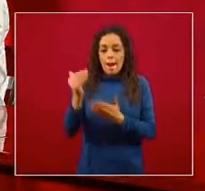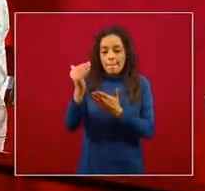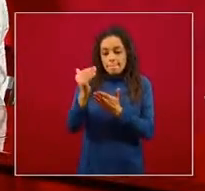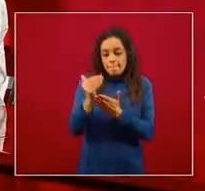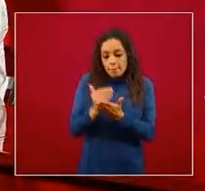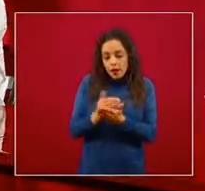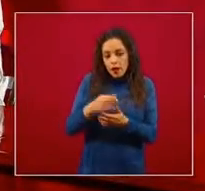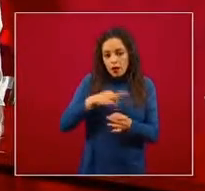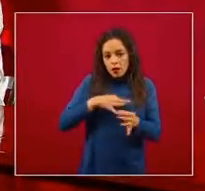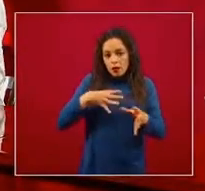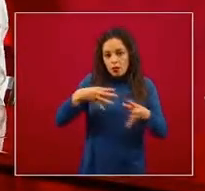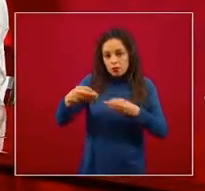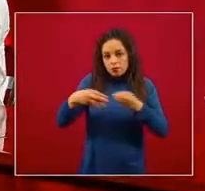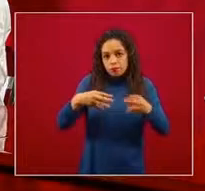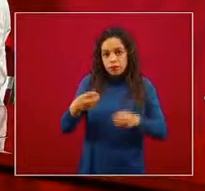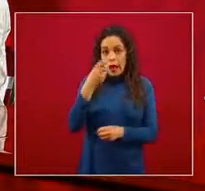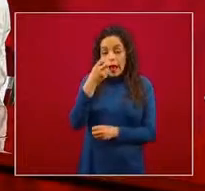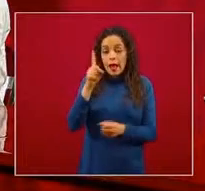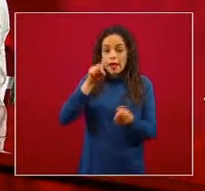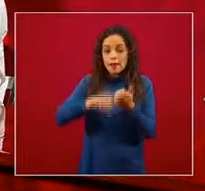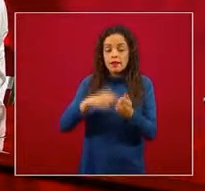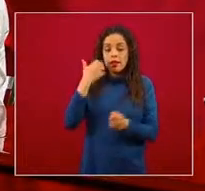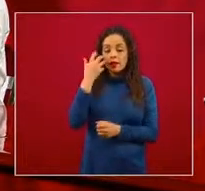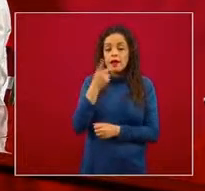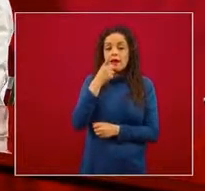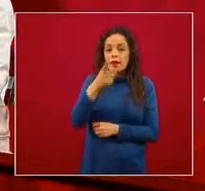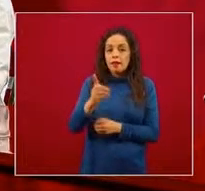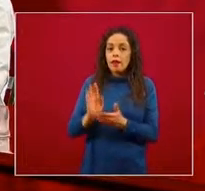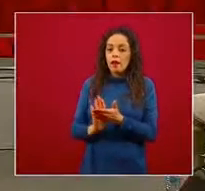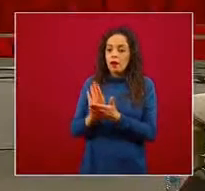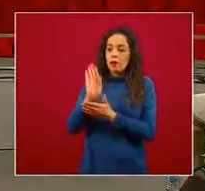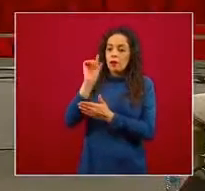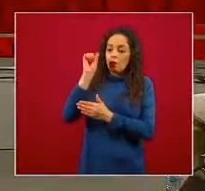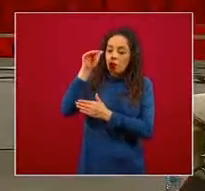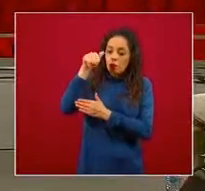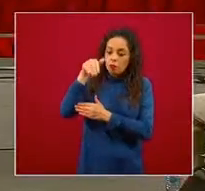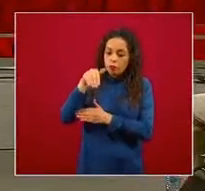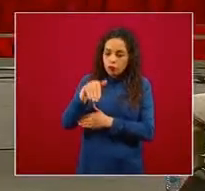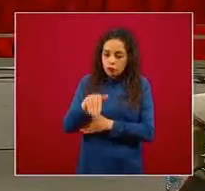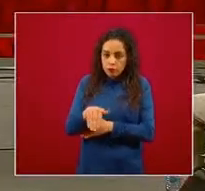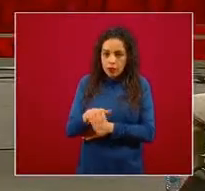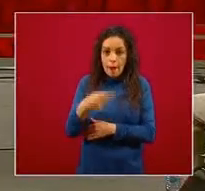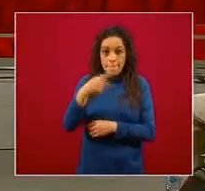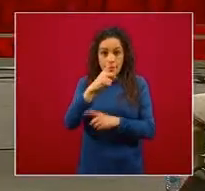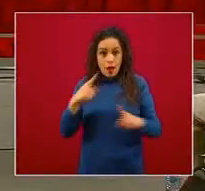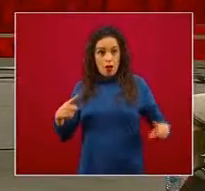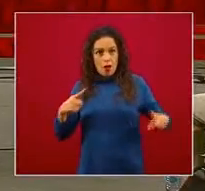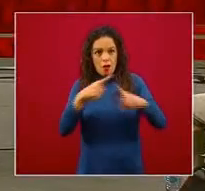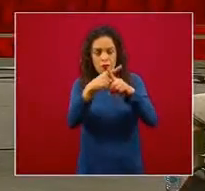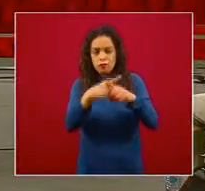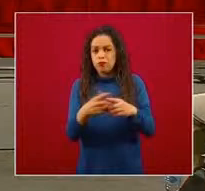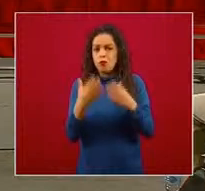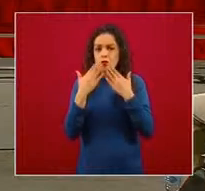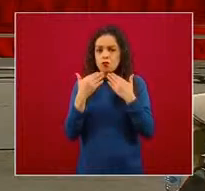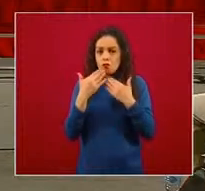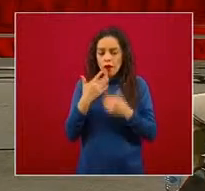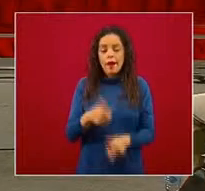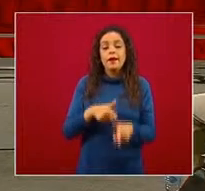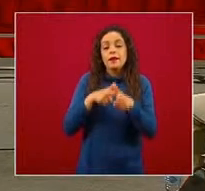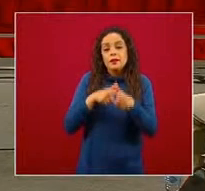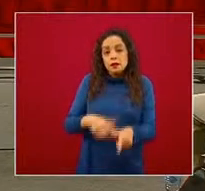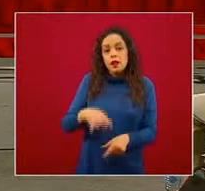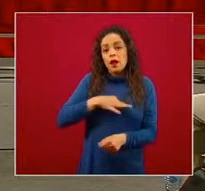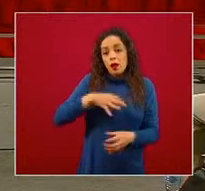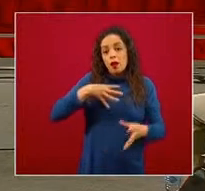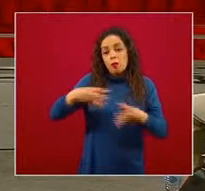decrease the cases per day. That's the flattening the curve method. We still have an active pandemic that is